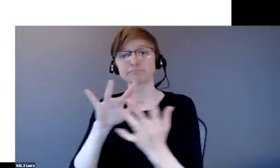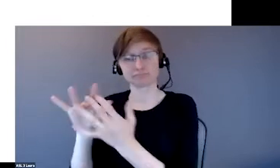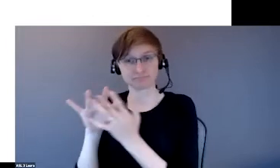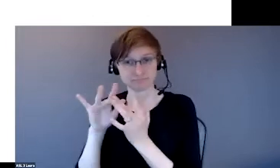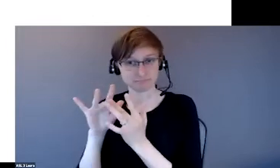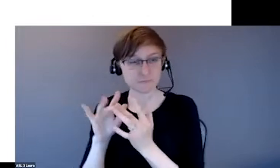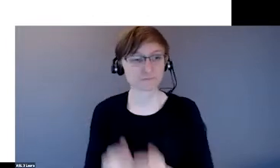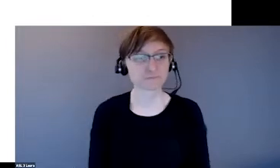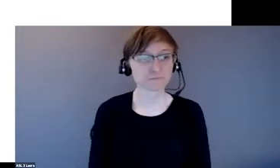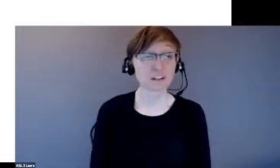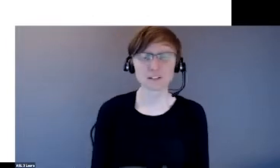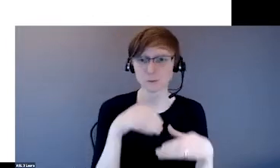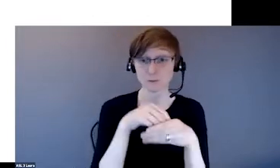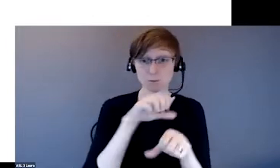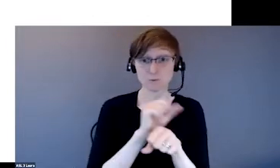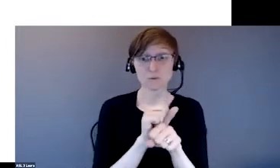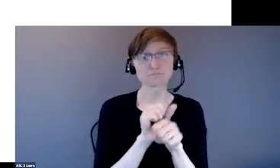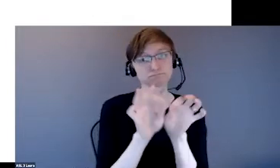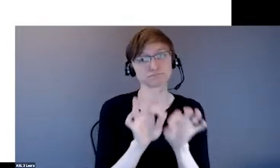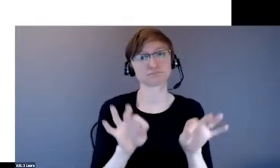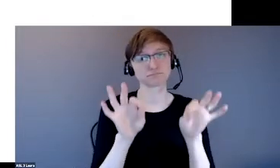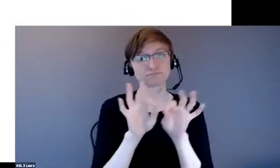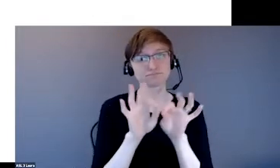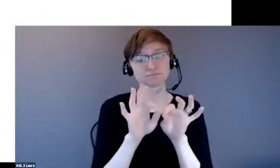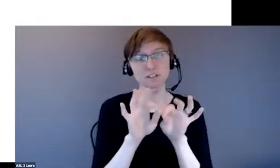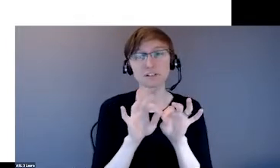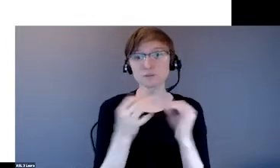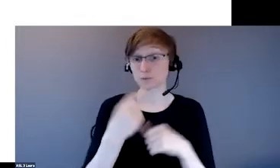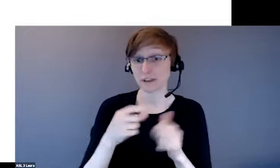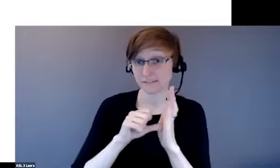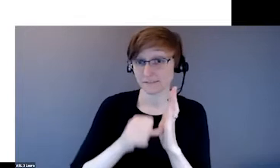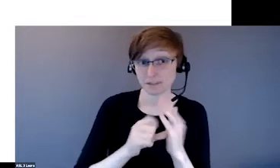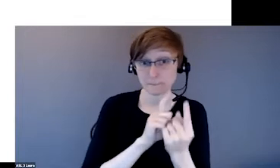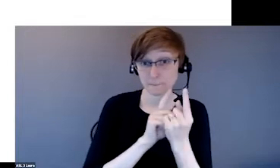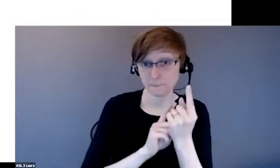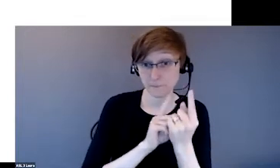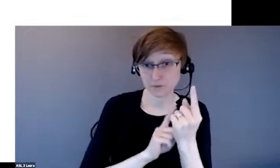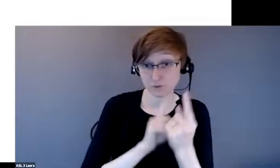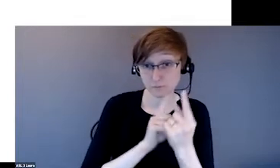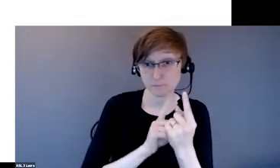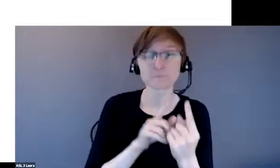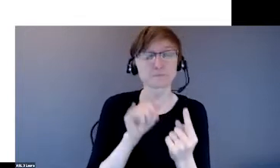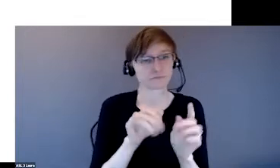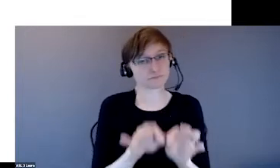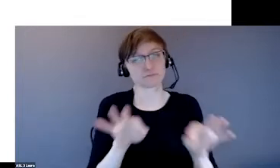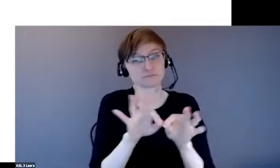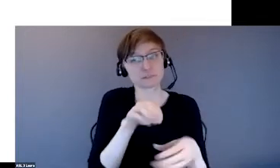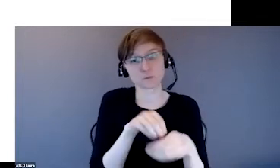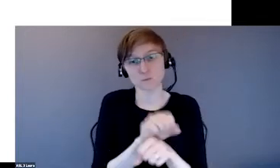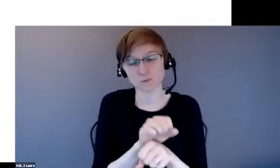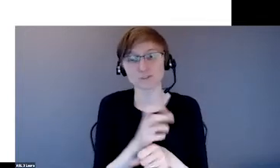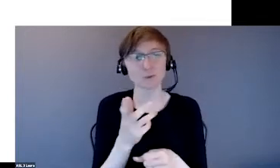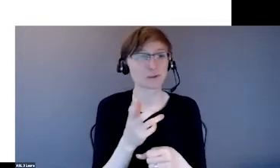discussion today around mentorship too. Having inclusive managers, colleagues, and employees access